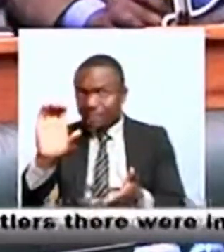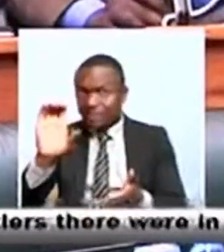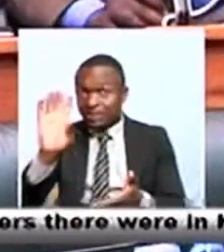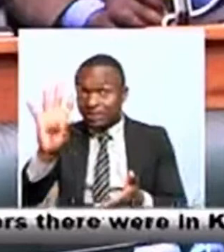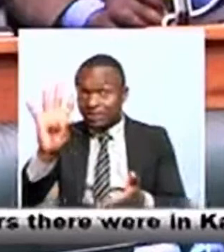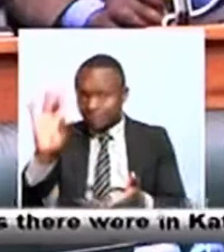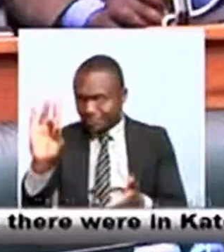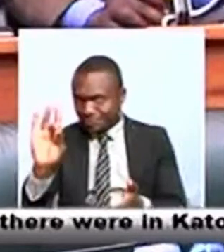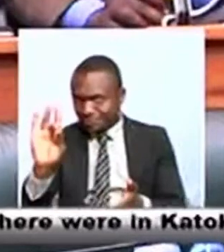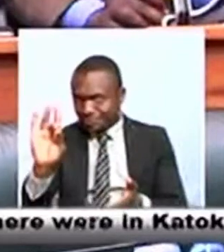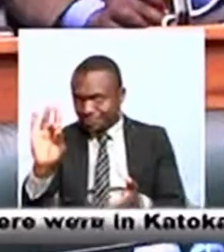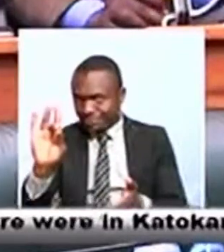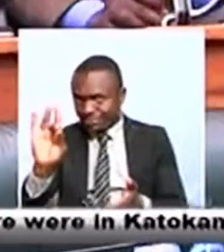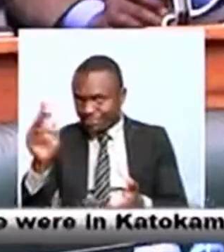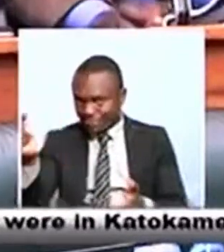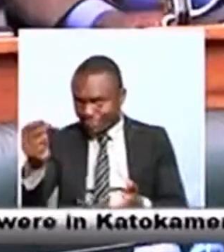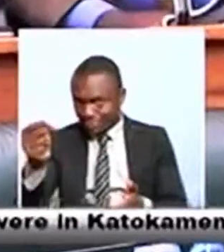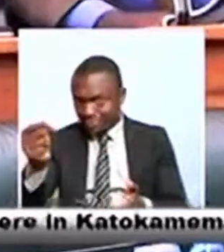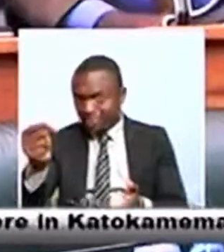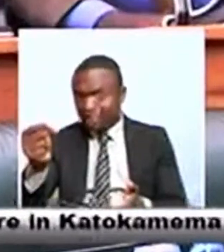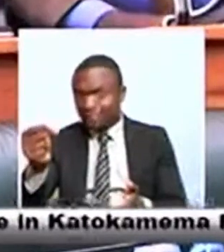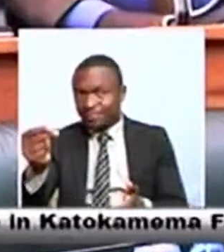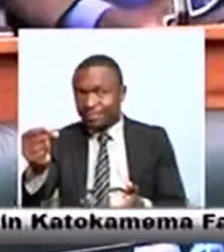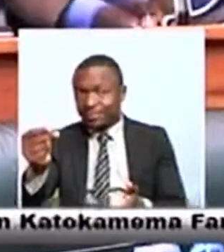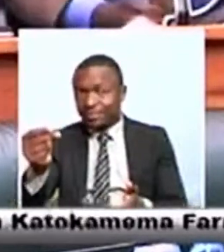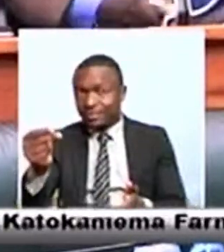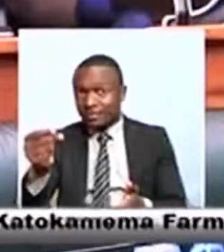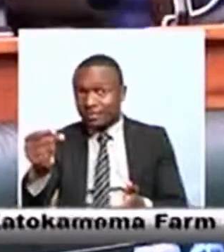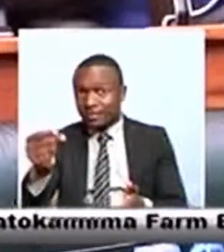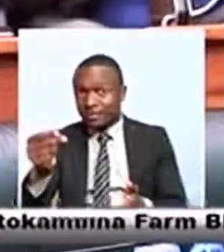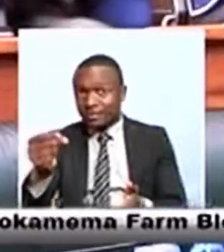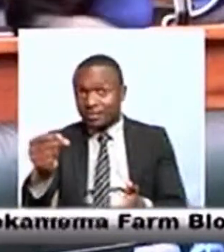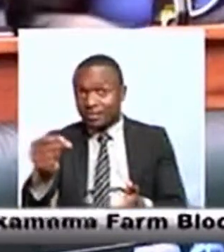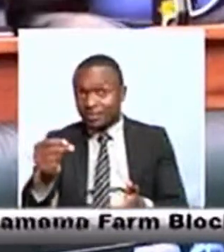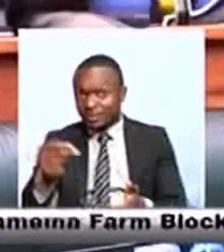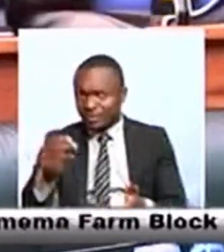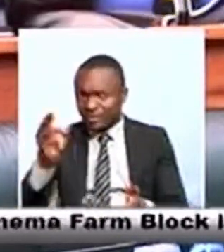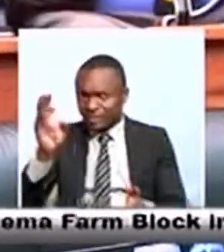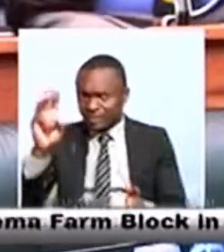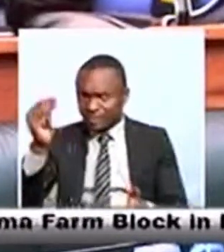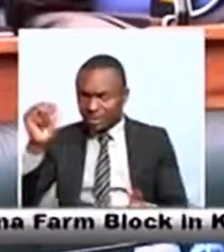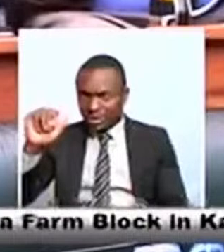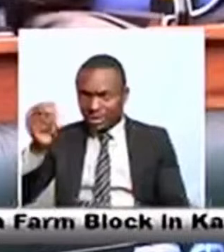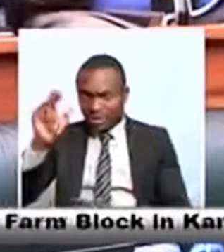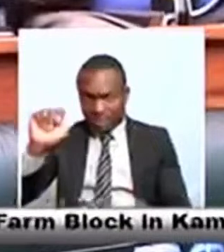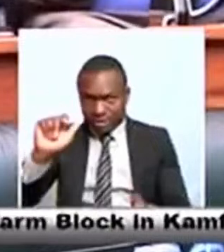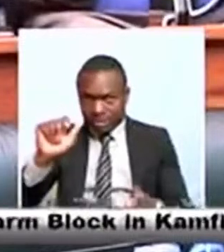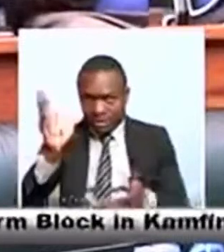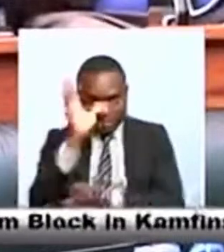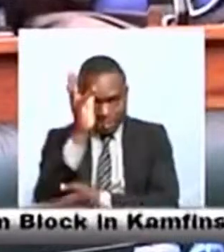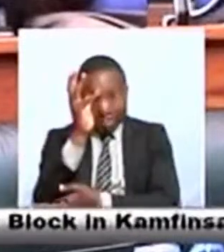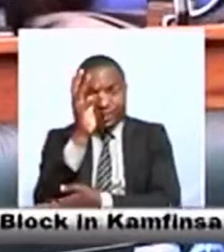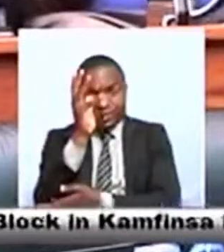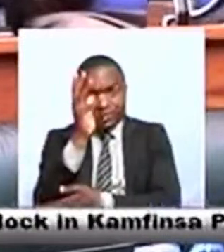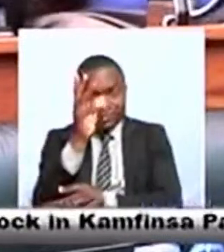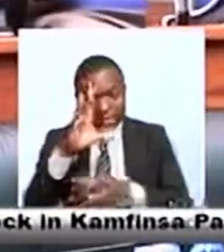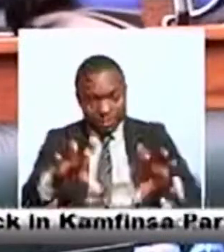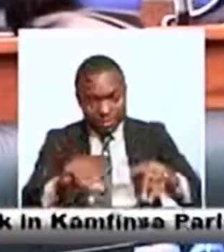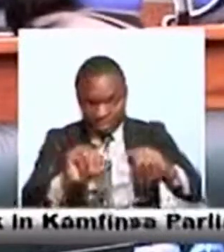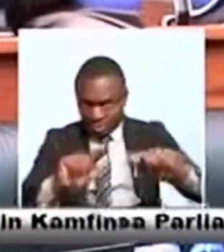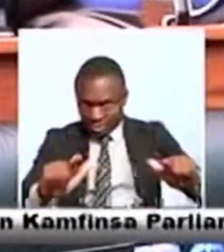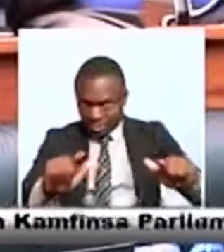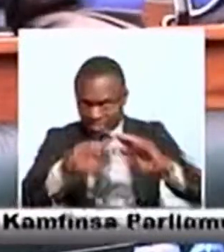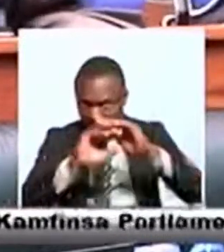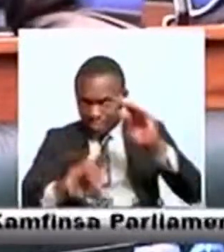6,348 hectares were excised from Mwekela Forest Reserve under